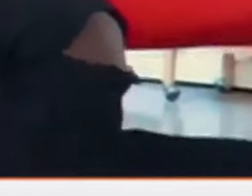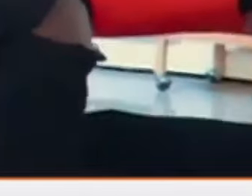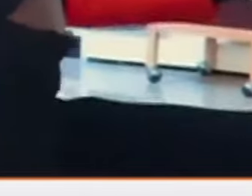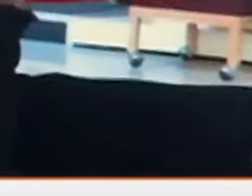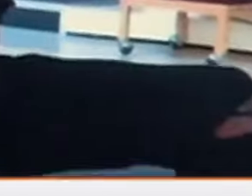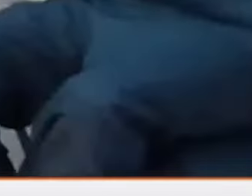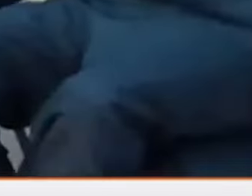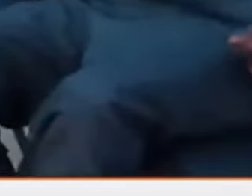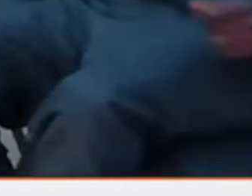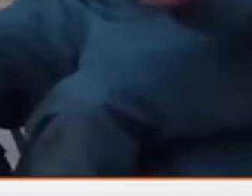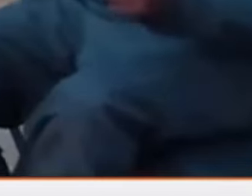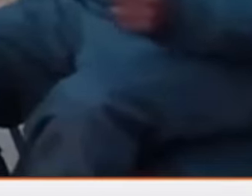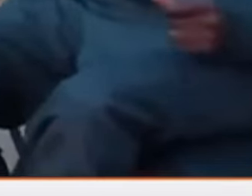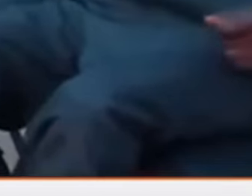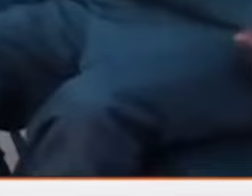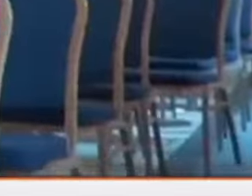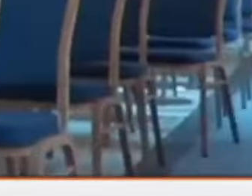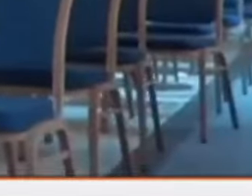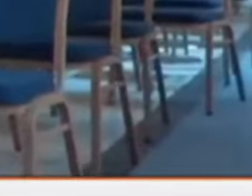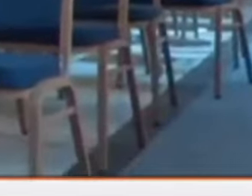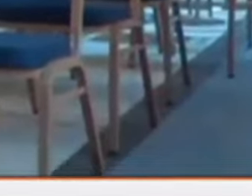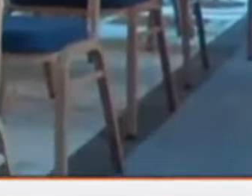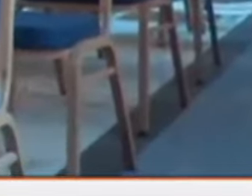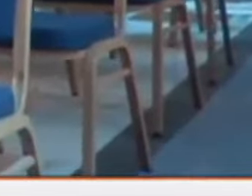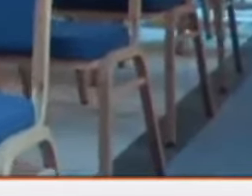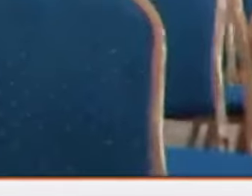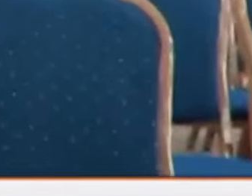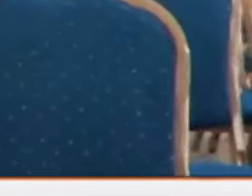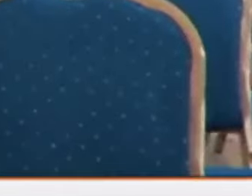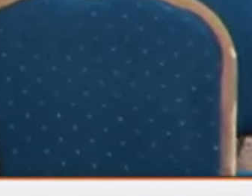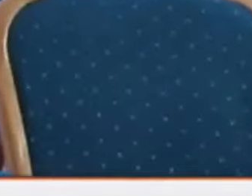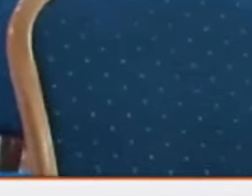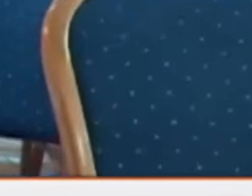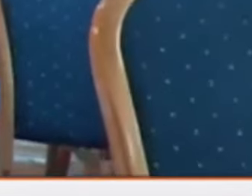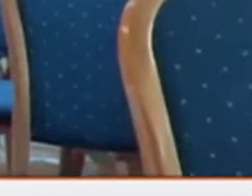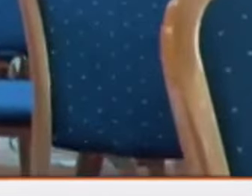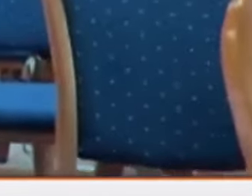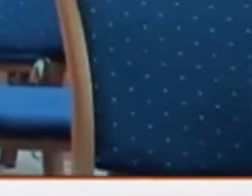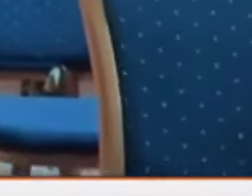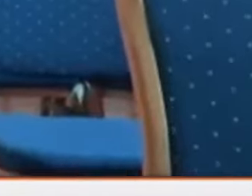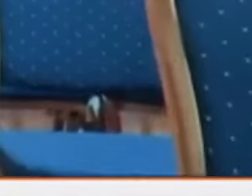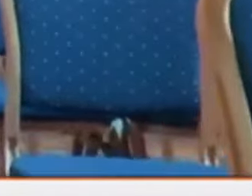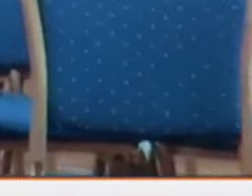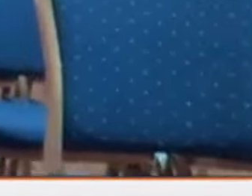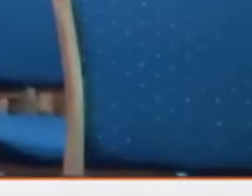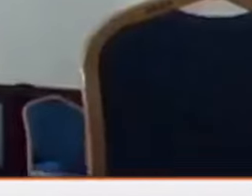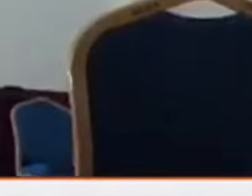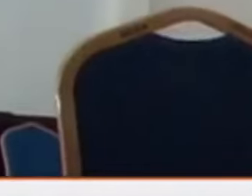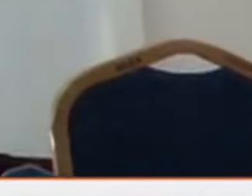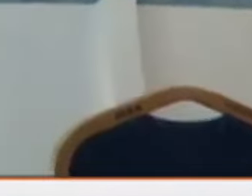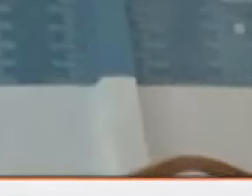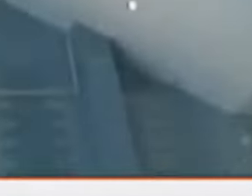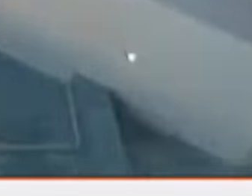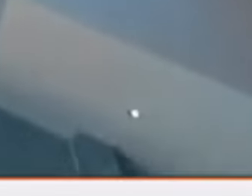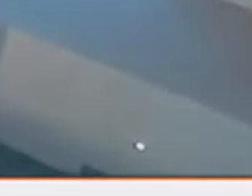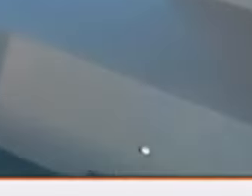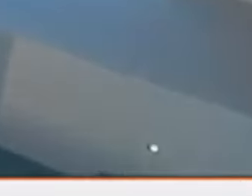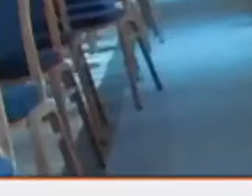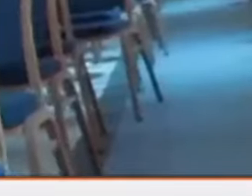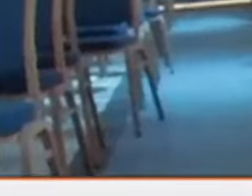Unanipa baraka kwa tele minaipokea Niokoke Napiga magoti kwa shangwe nderemo